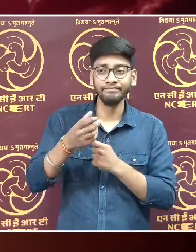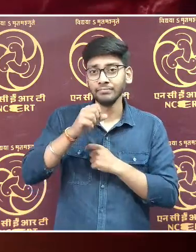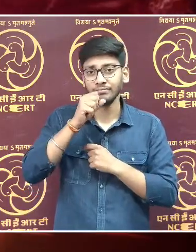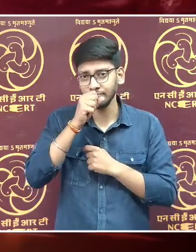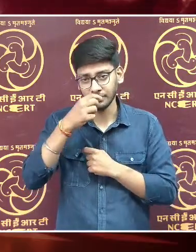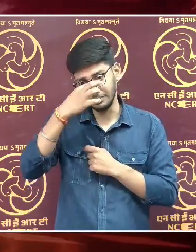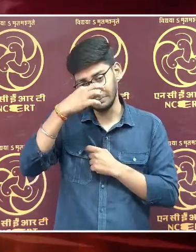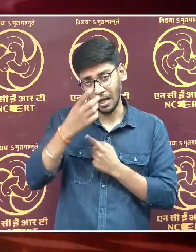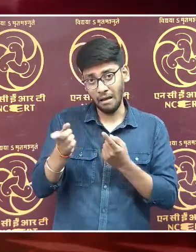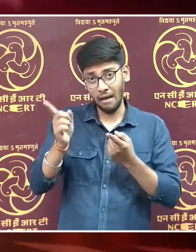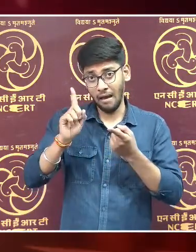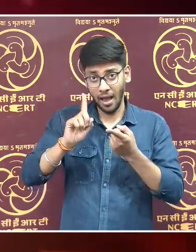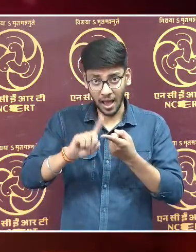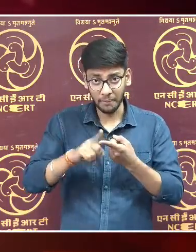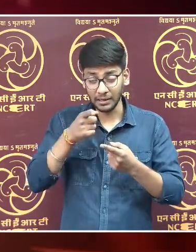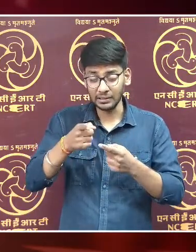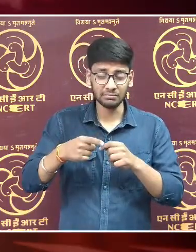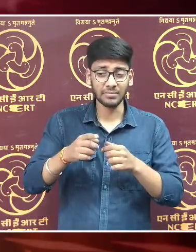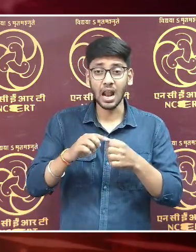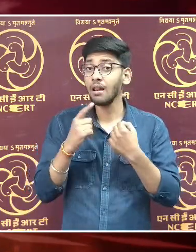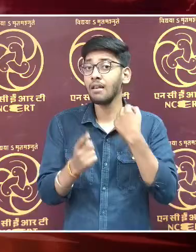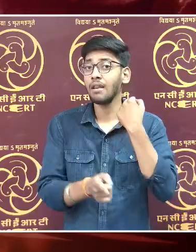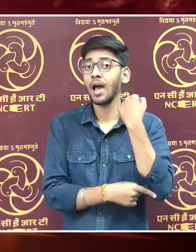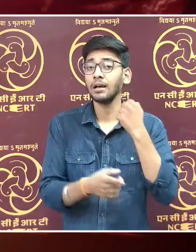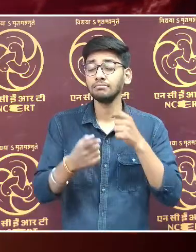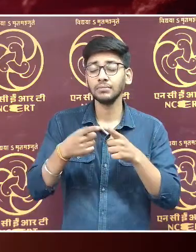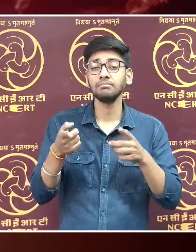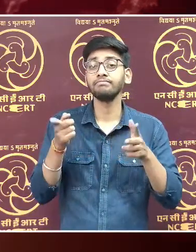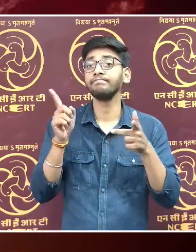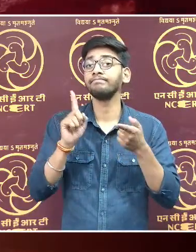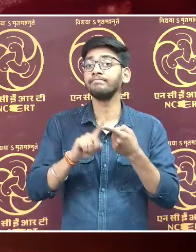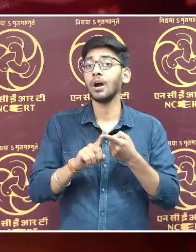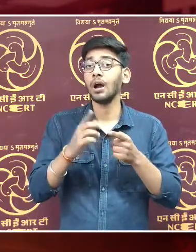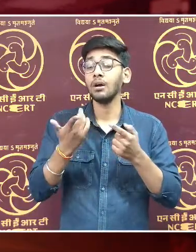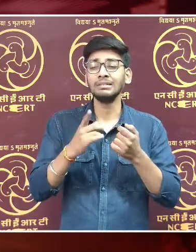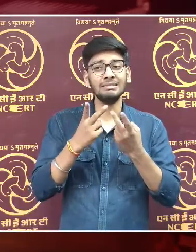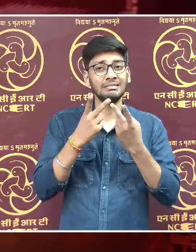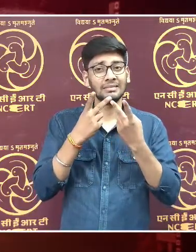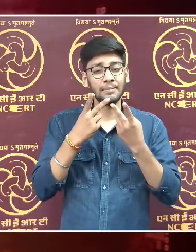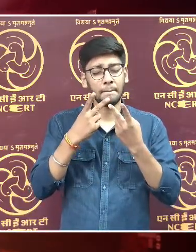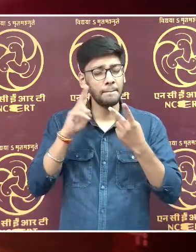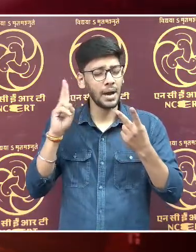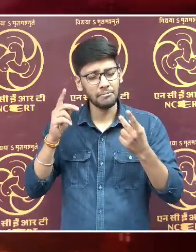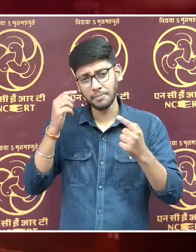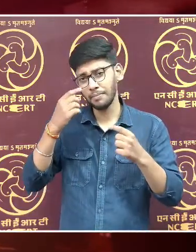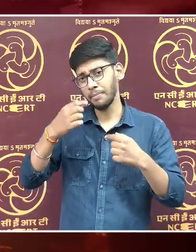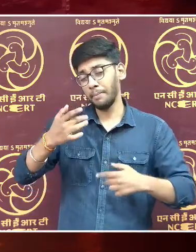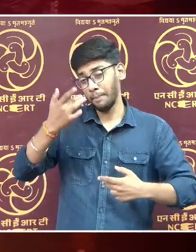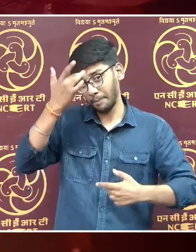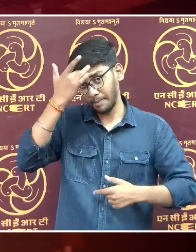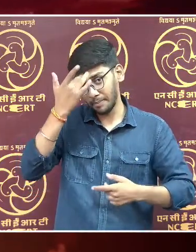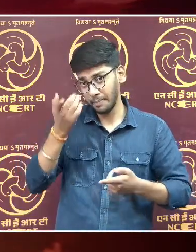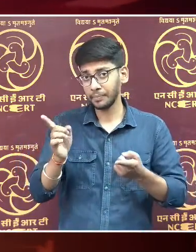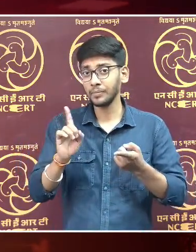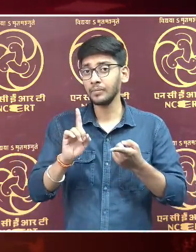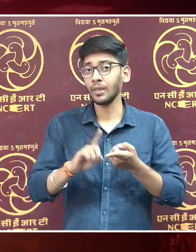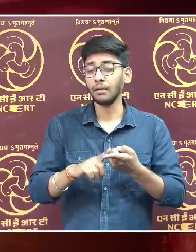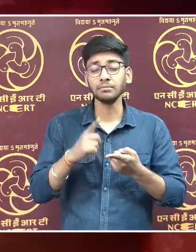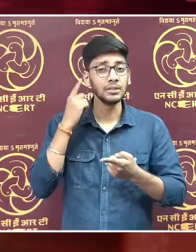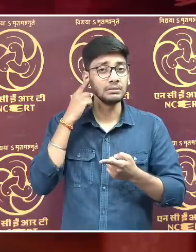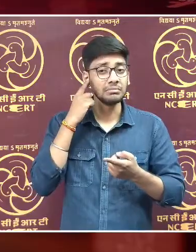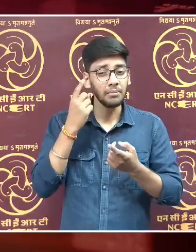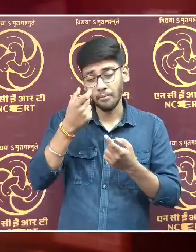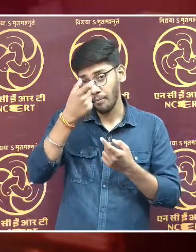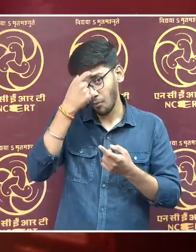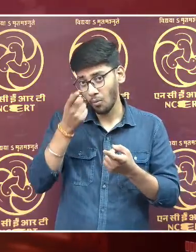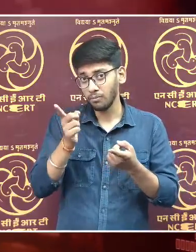the infection, the child will end up in having an auditory processing disorder, where the child hears the stimuli or the sound, but the child actually is not